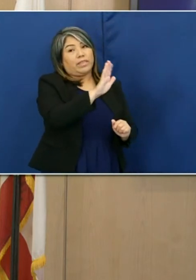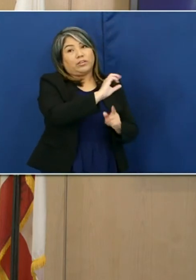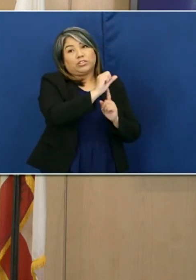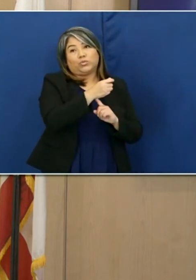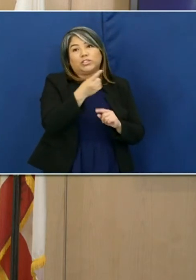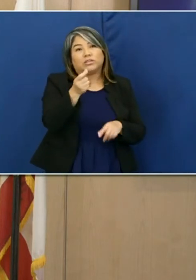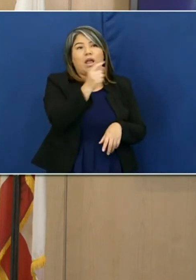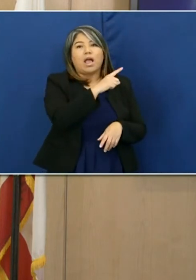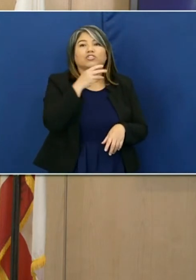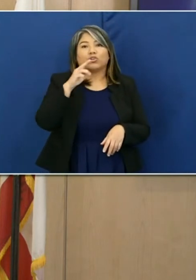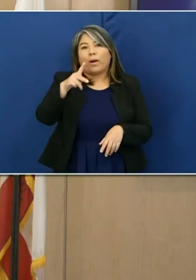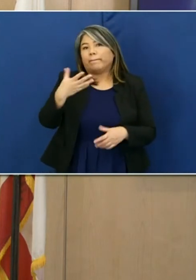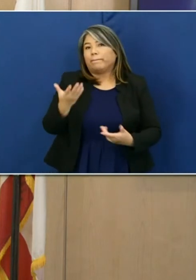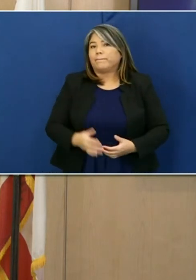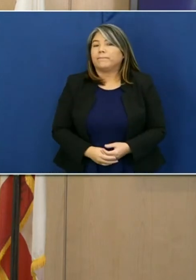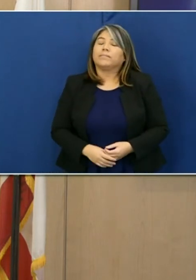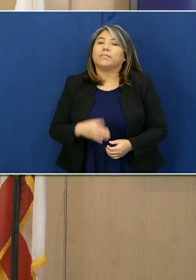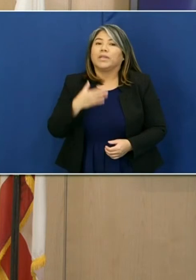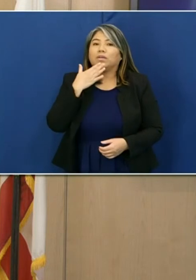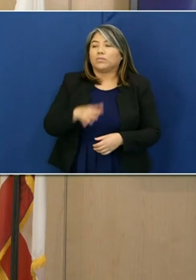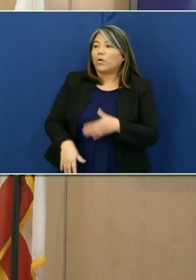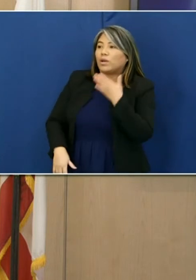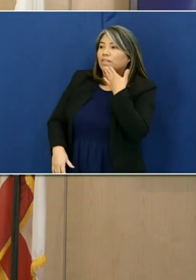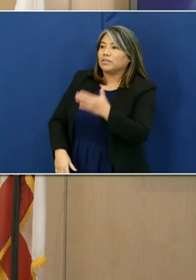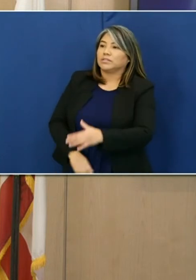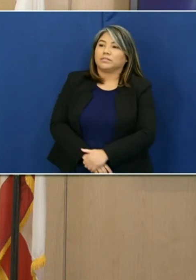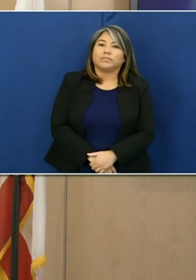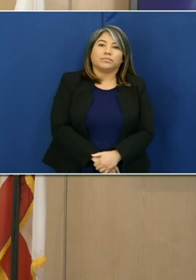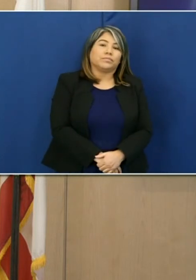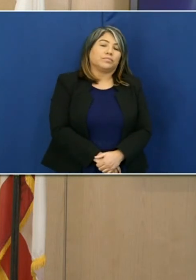Thank you. Thanks.